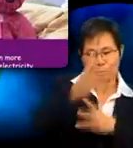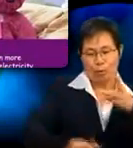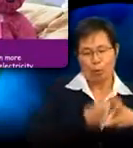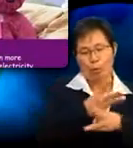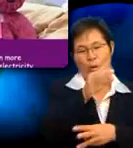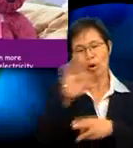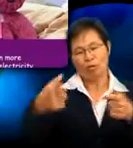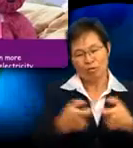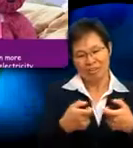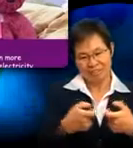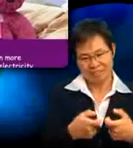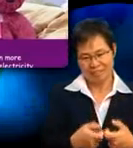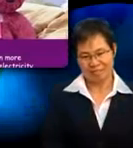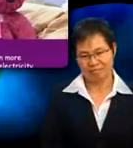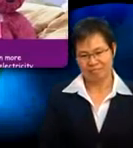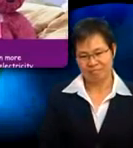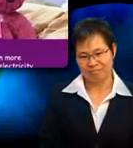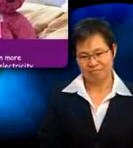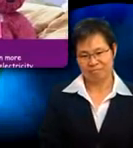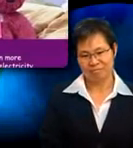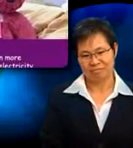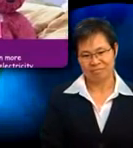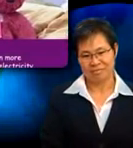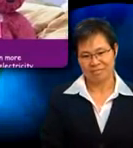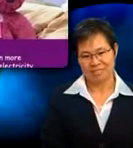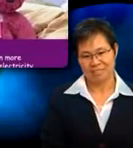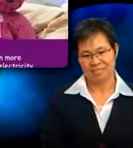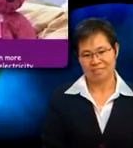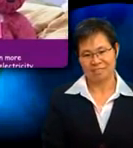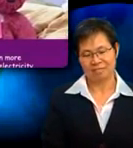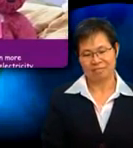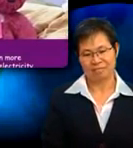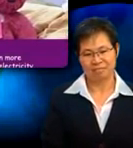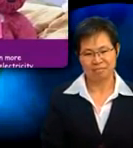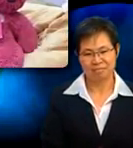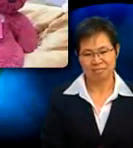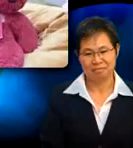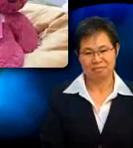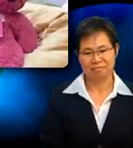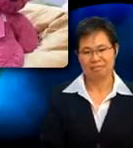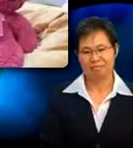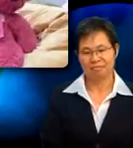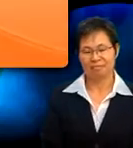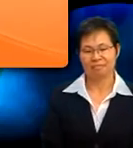an even more exciting journey through the world of electricity.